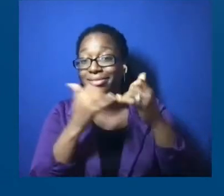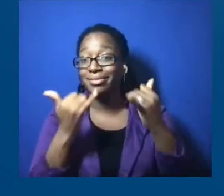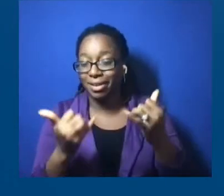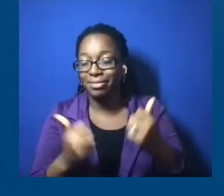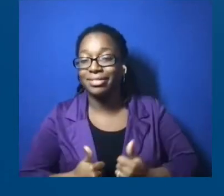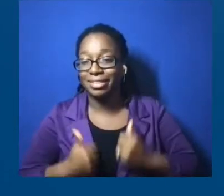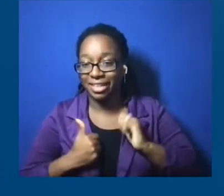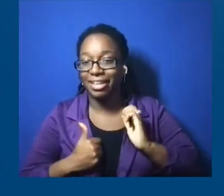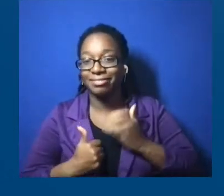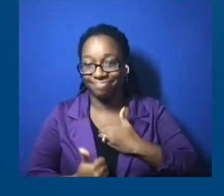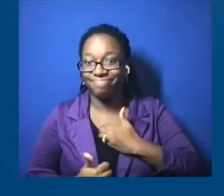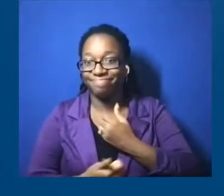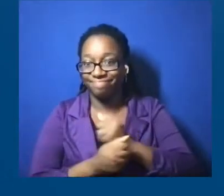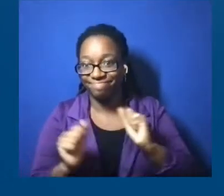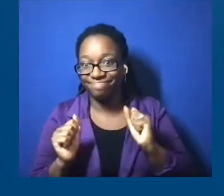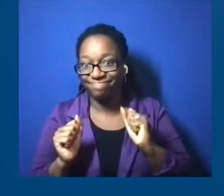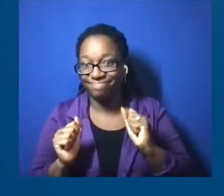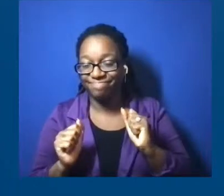And by the way,